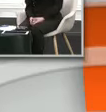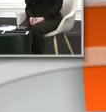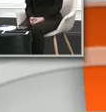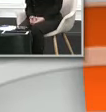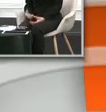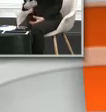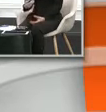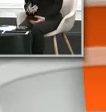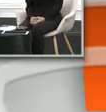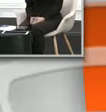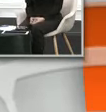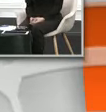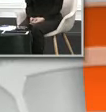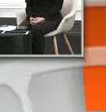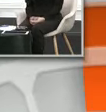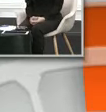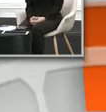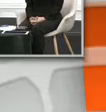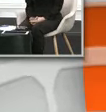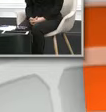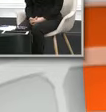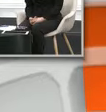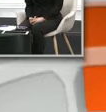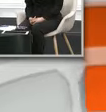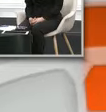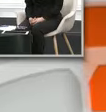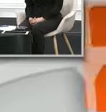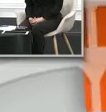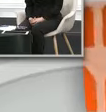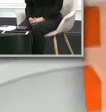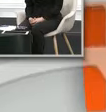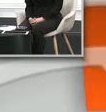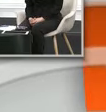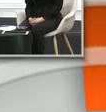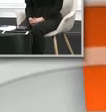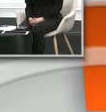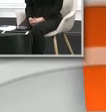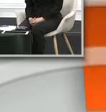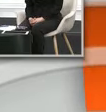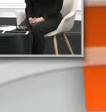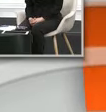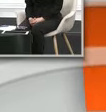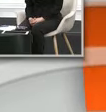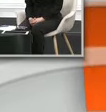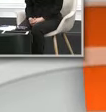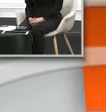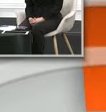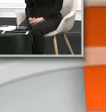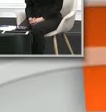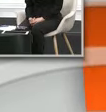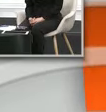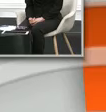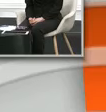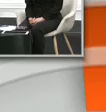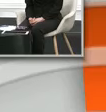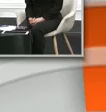presents his view or emotion to the public. Now, a few MPs who are critical